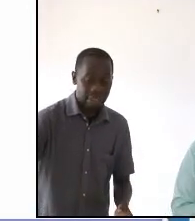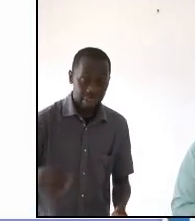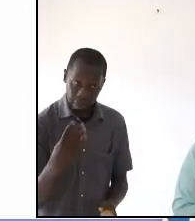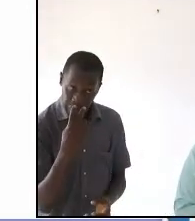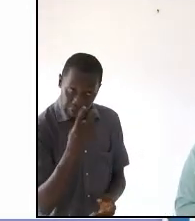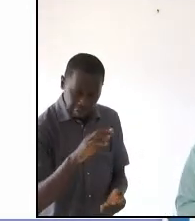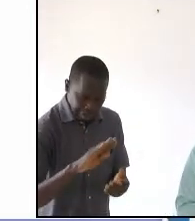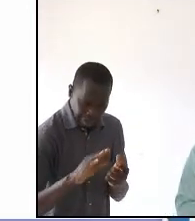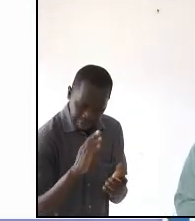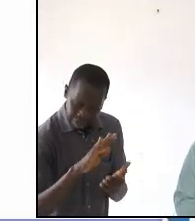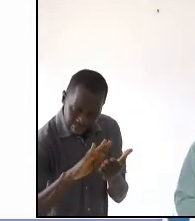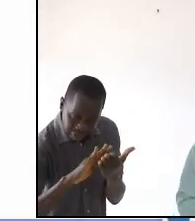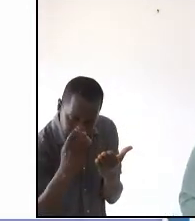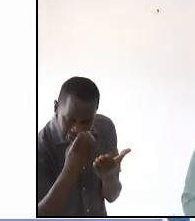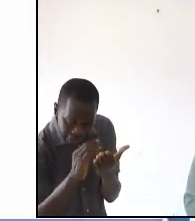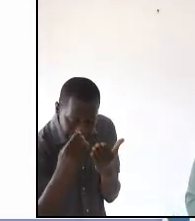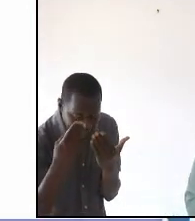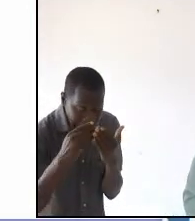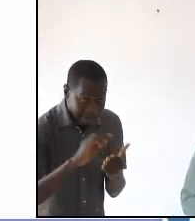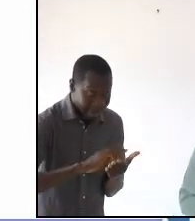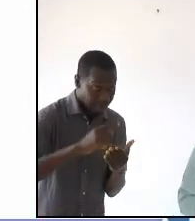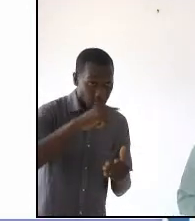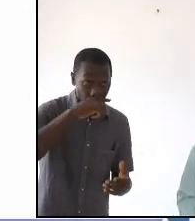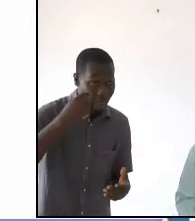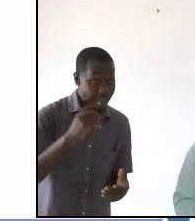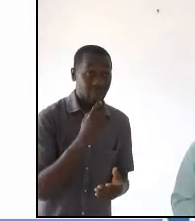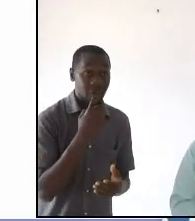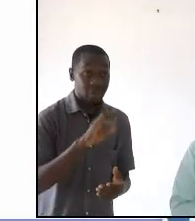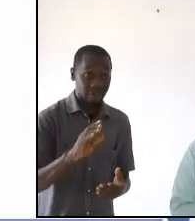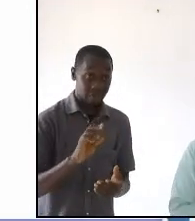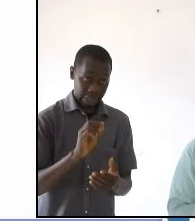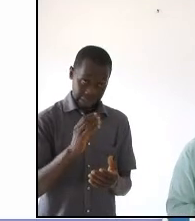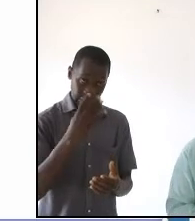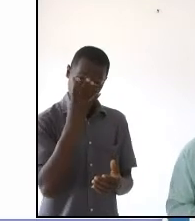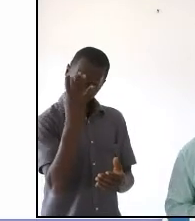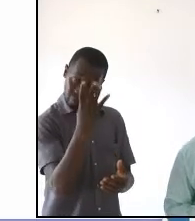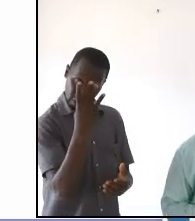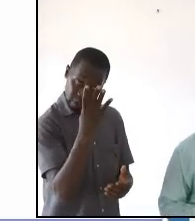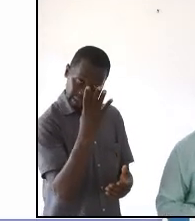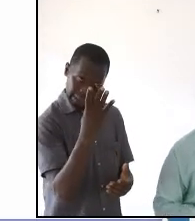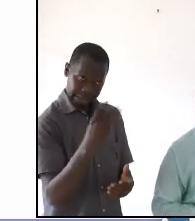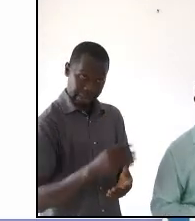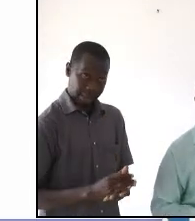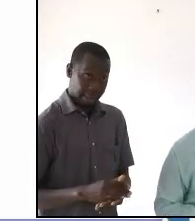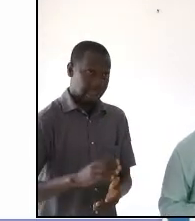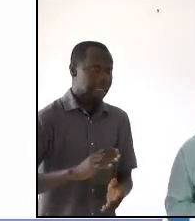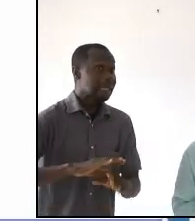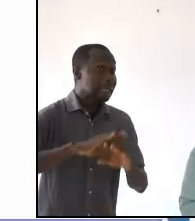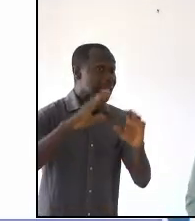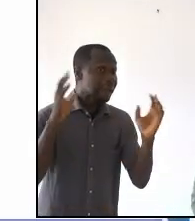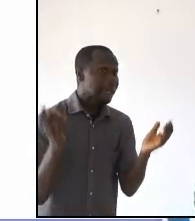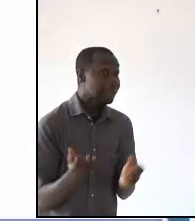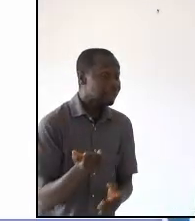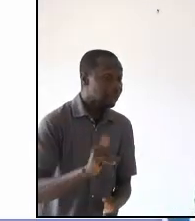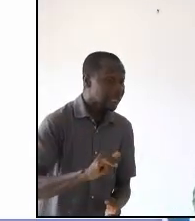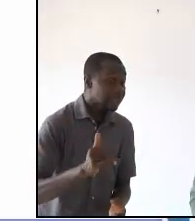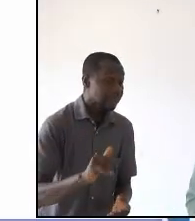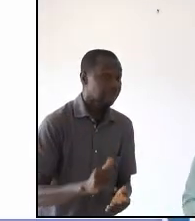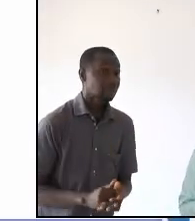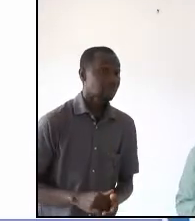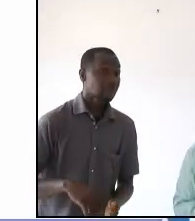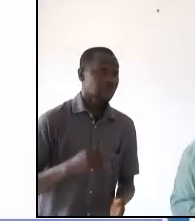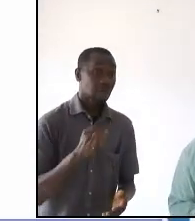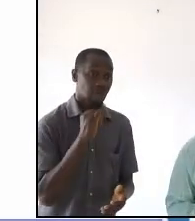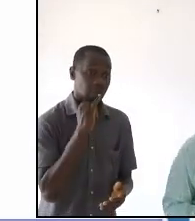it properly in the diagram. That is the white blood cells plus the platelets. They form only about 4%. The rest, which forms